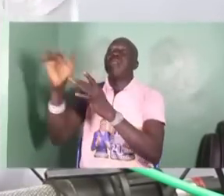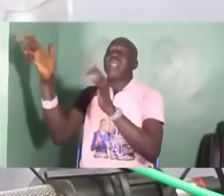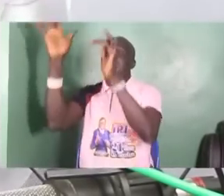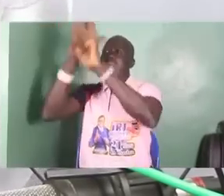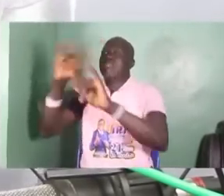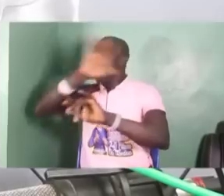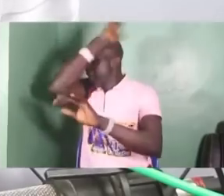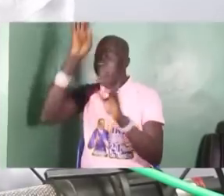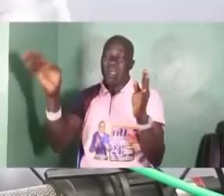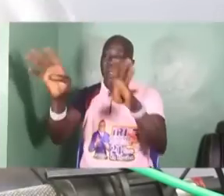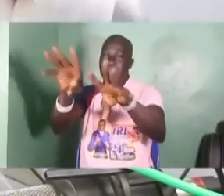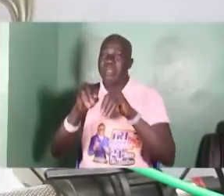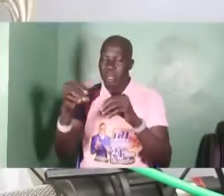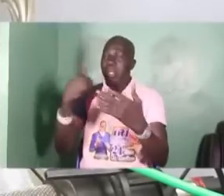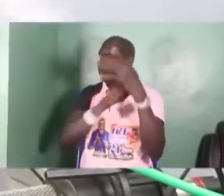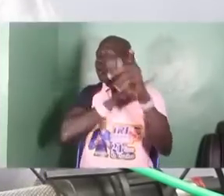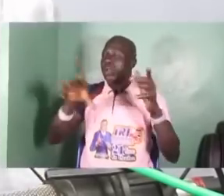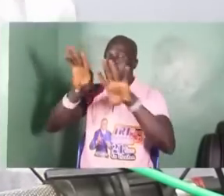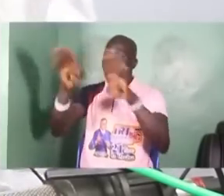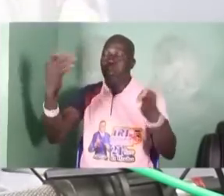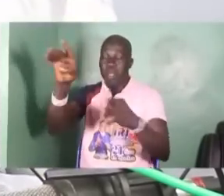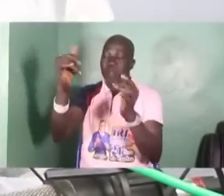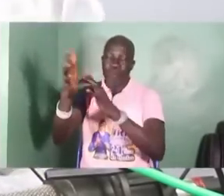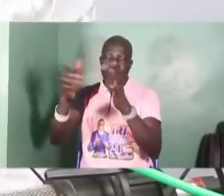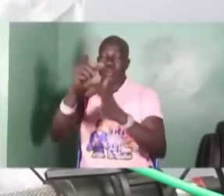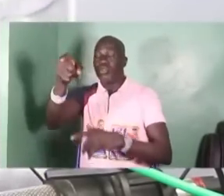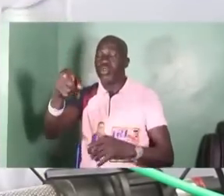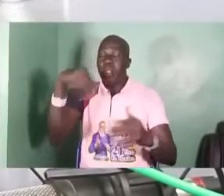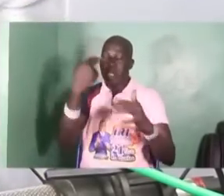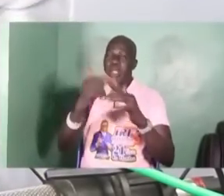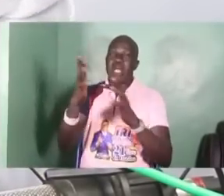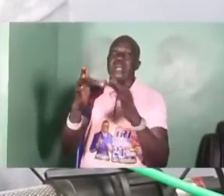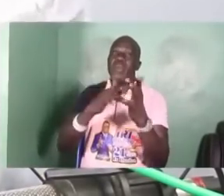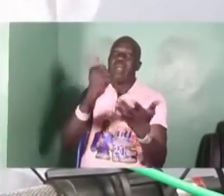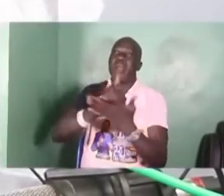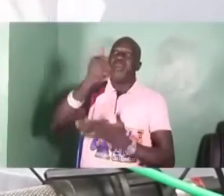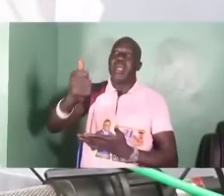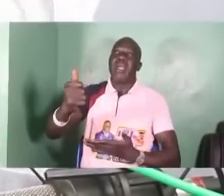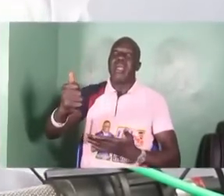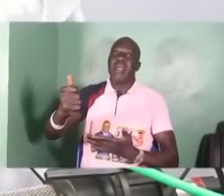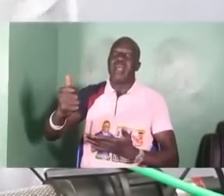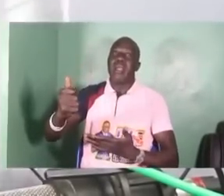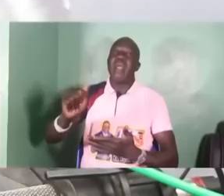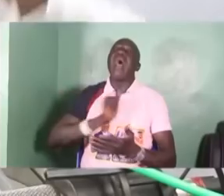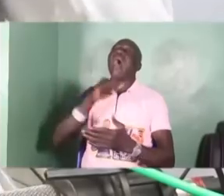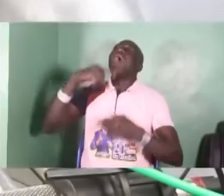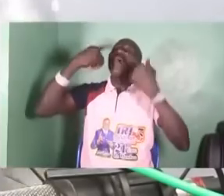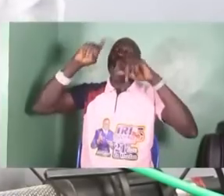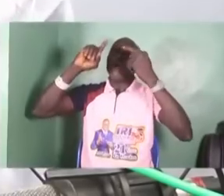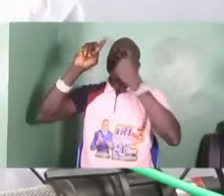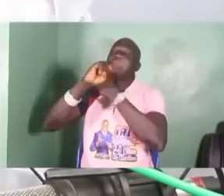authority. And you can say amen. Mercy never received. In the name of